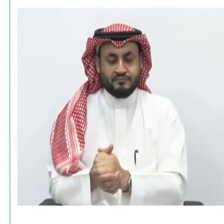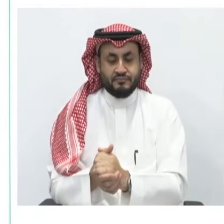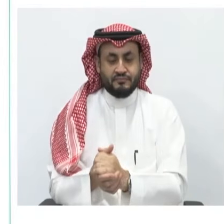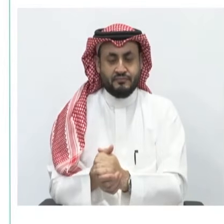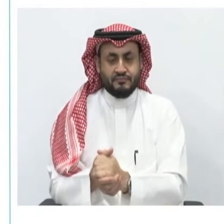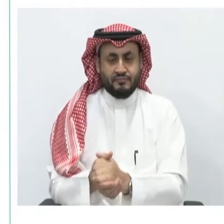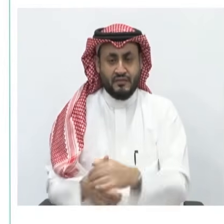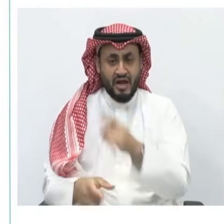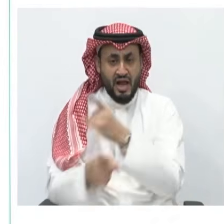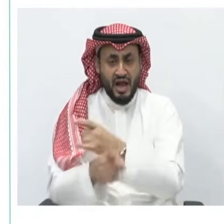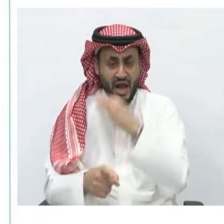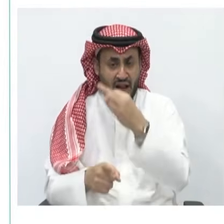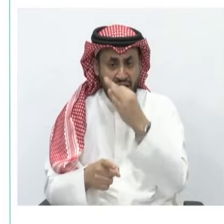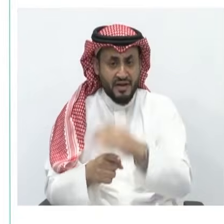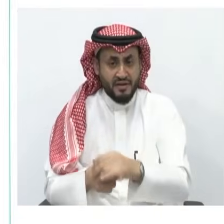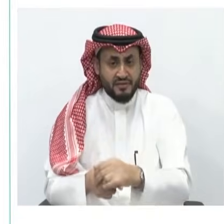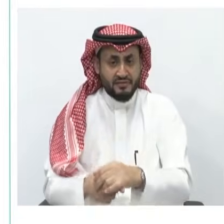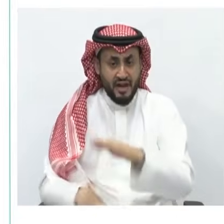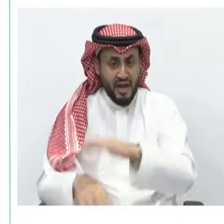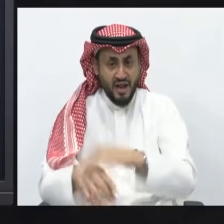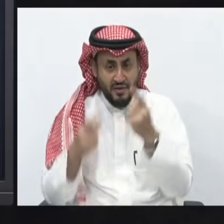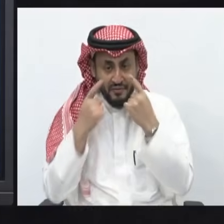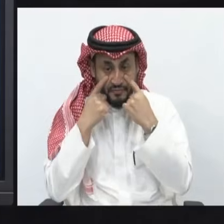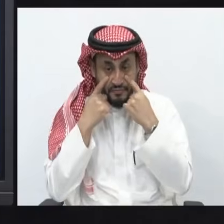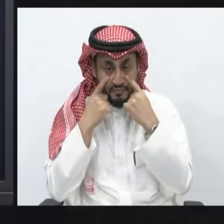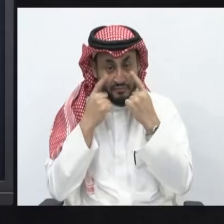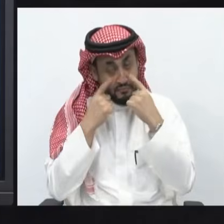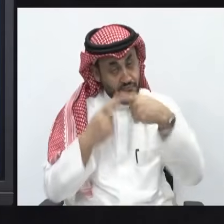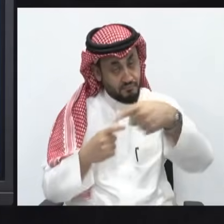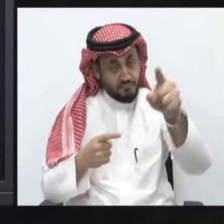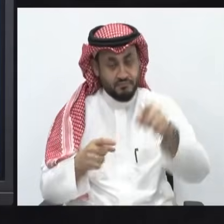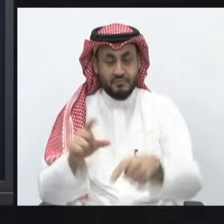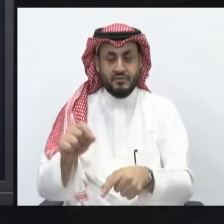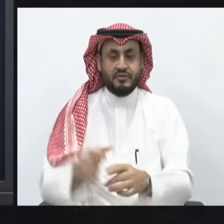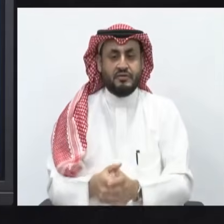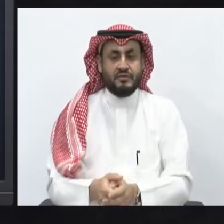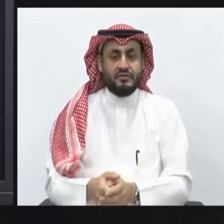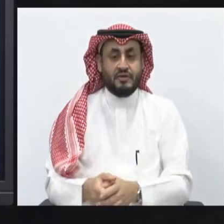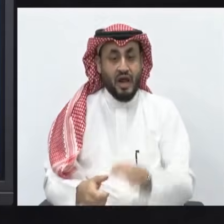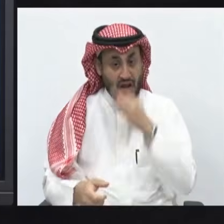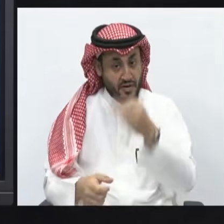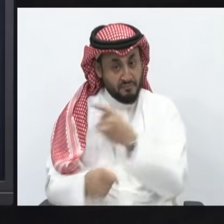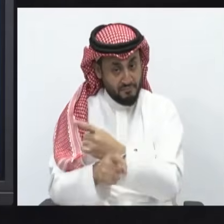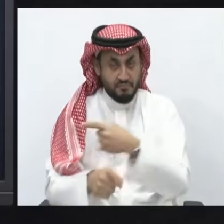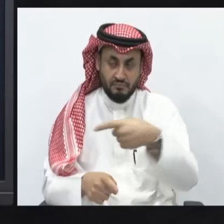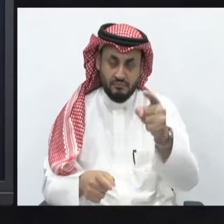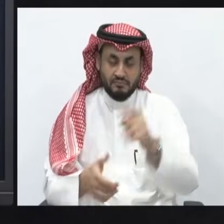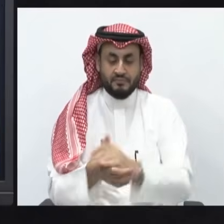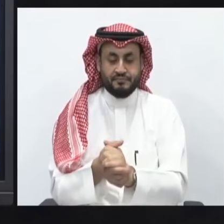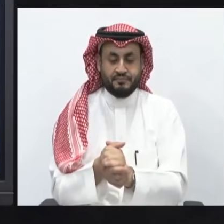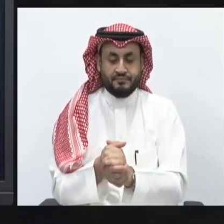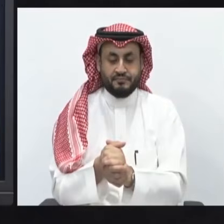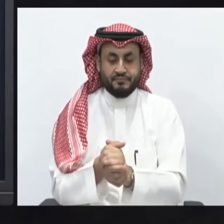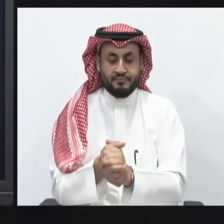says, touch your eyes. Touch your eyes. Yes. Did you touch it? Excellent. Did you touch it? Yes. Touch your eyes.